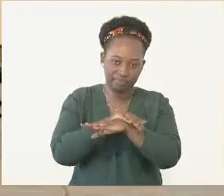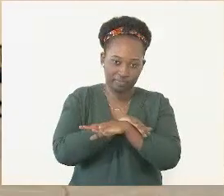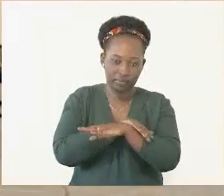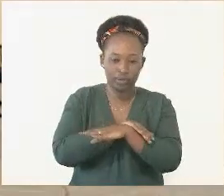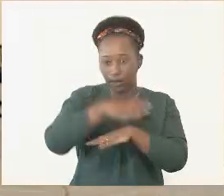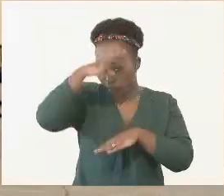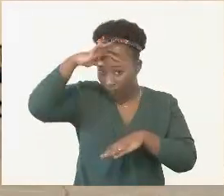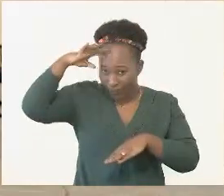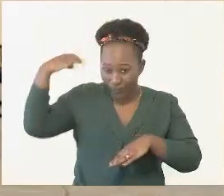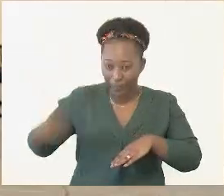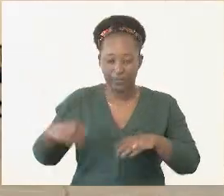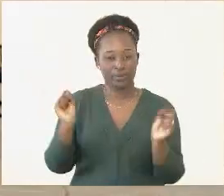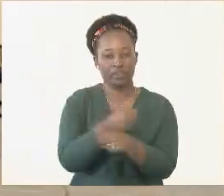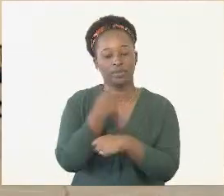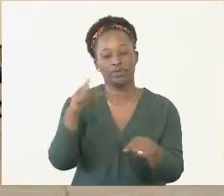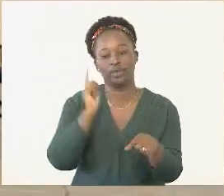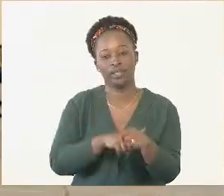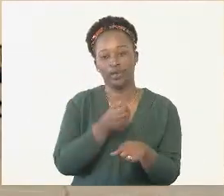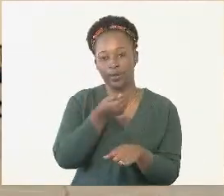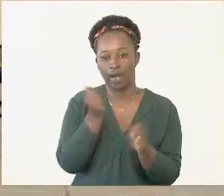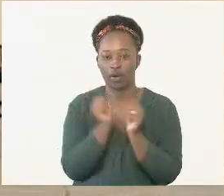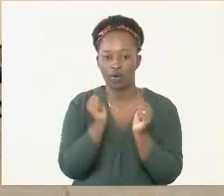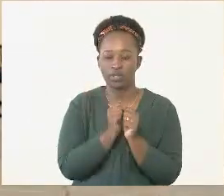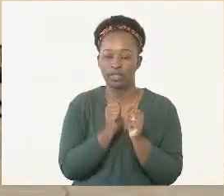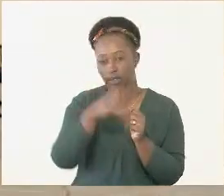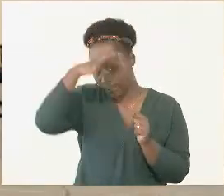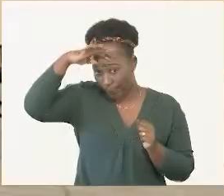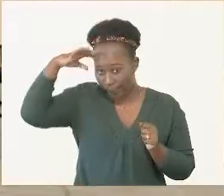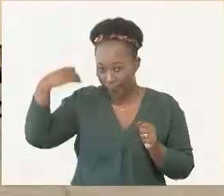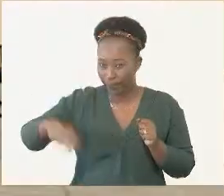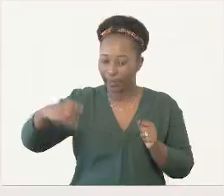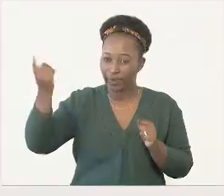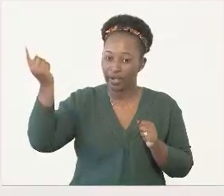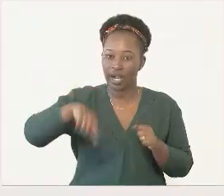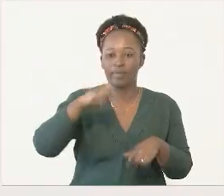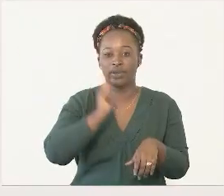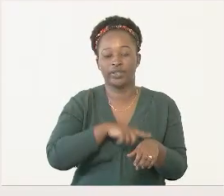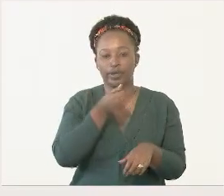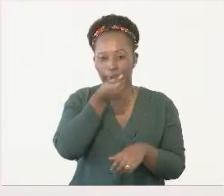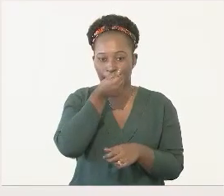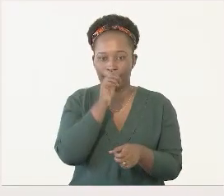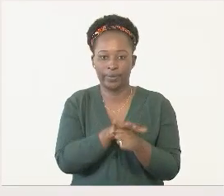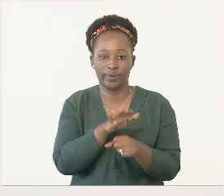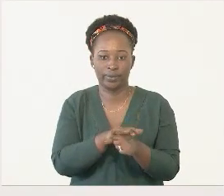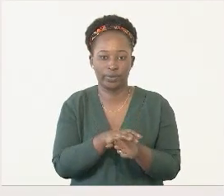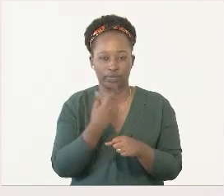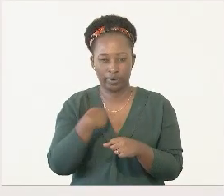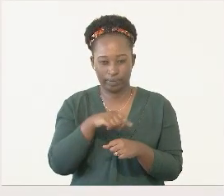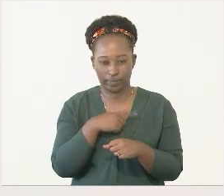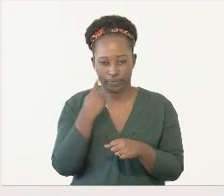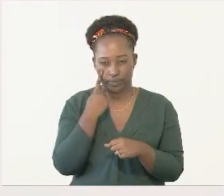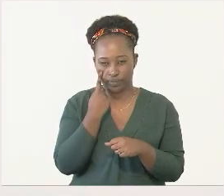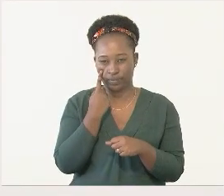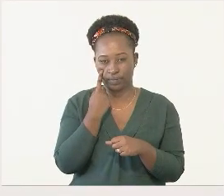sweat when it is too cold. You sweat when it is too hot. So we see among all these questions, A, the